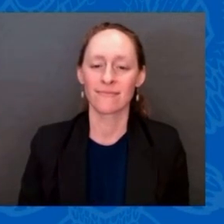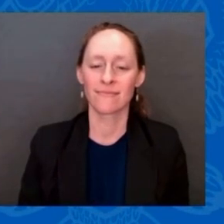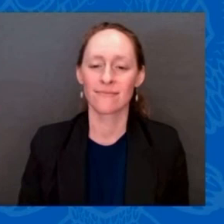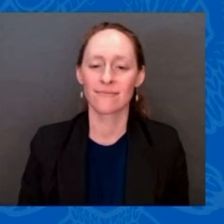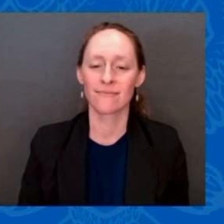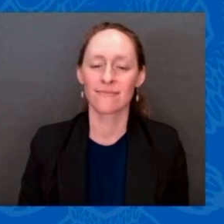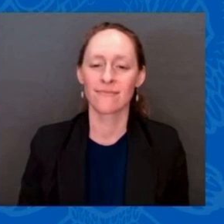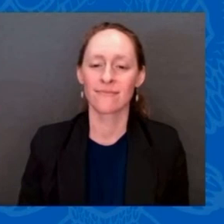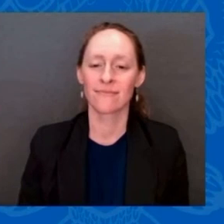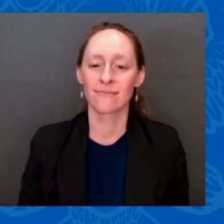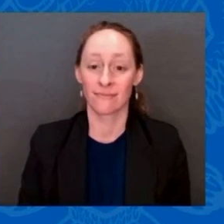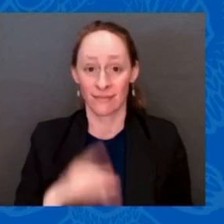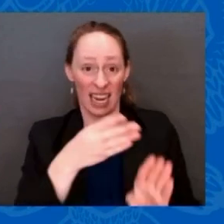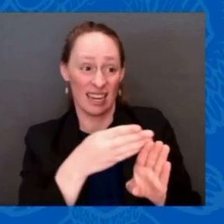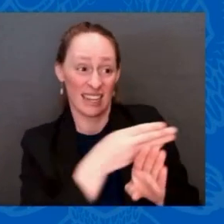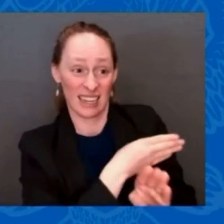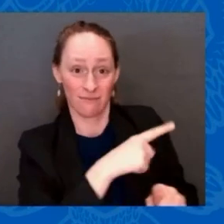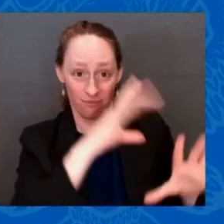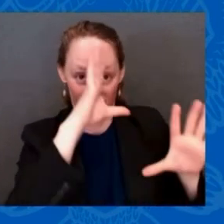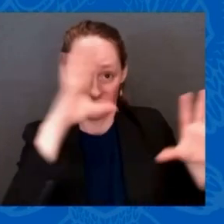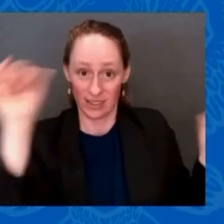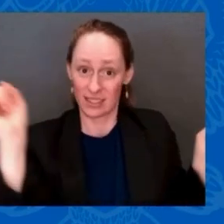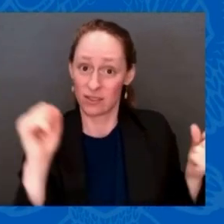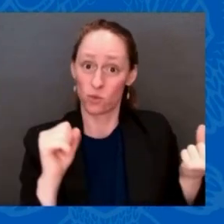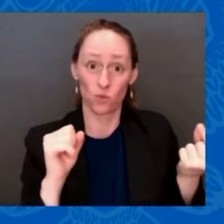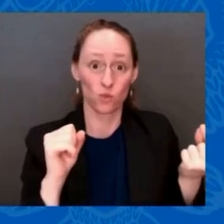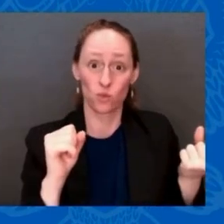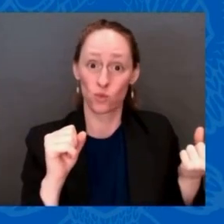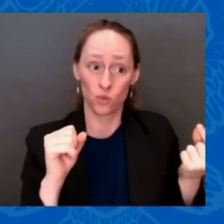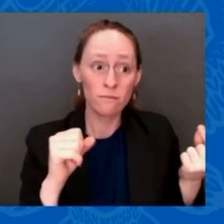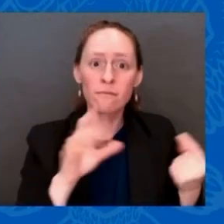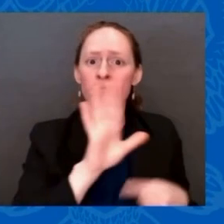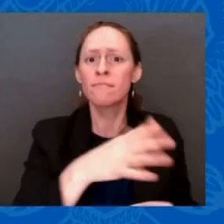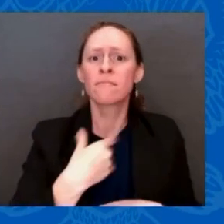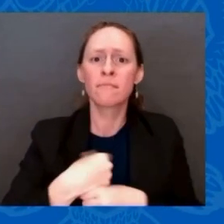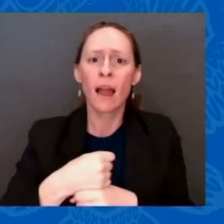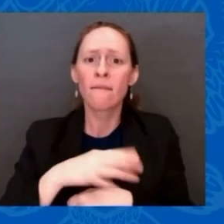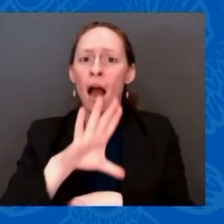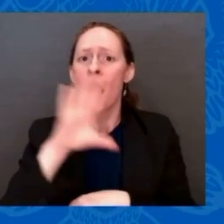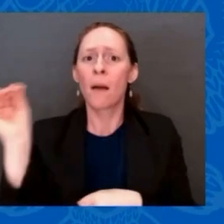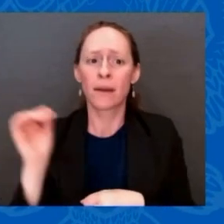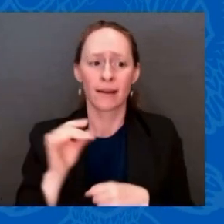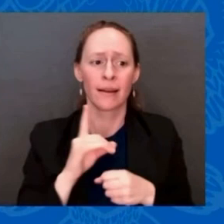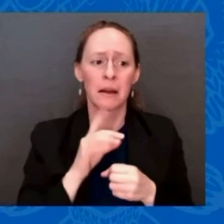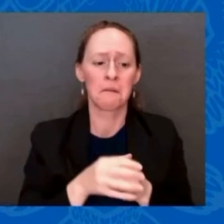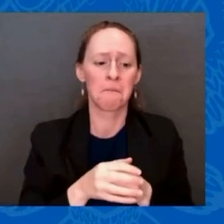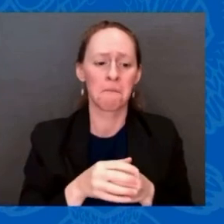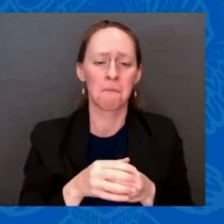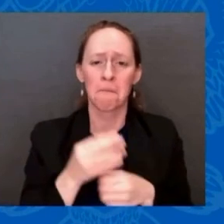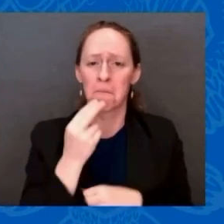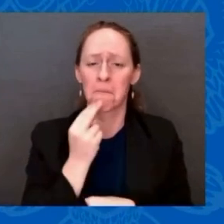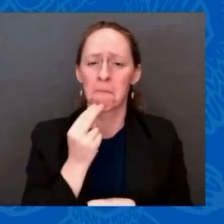2%. On my watch, it's grown nearly 100% in 2 years. 100%.